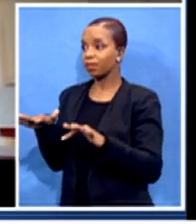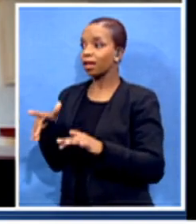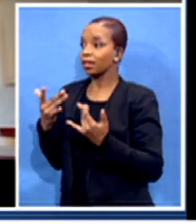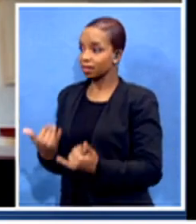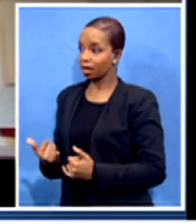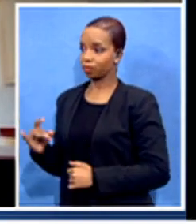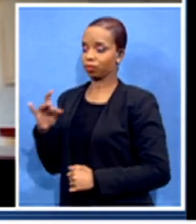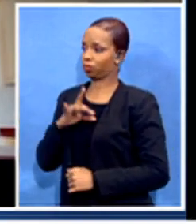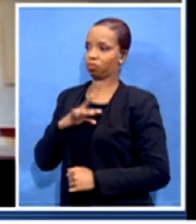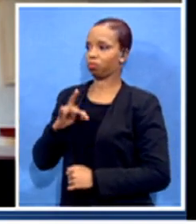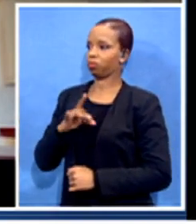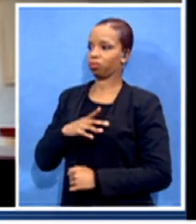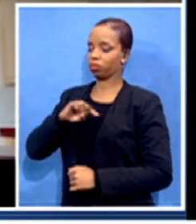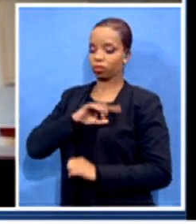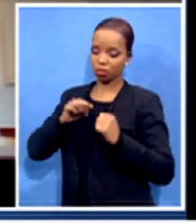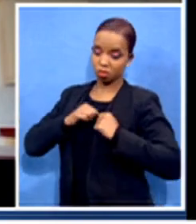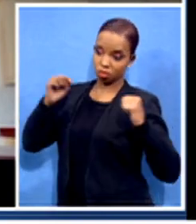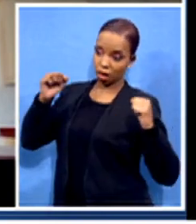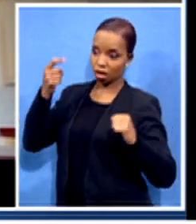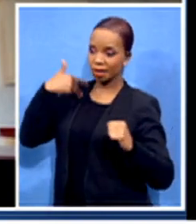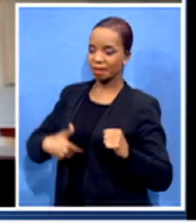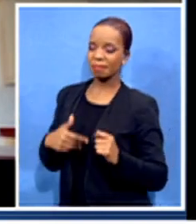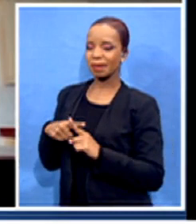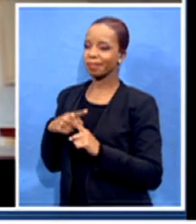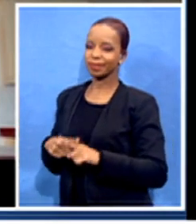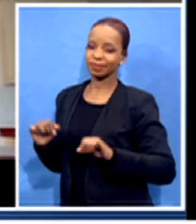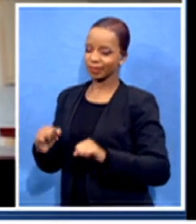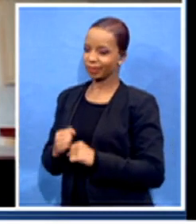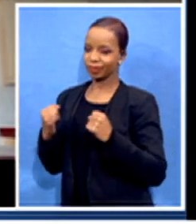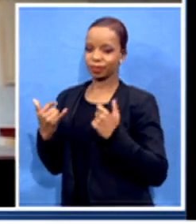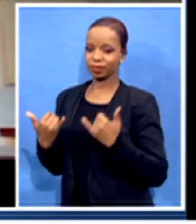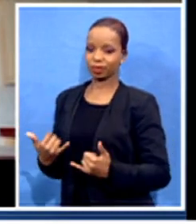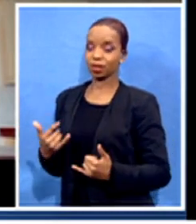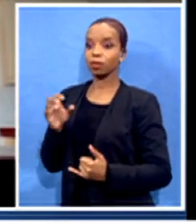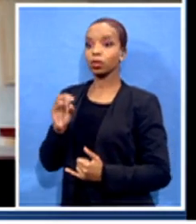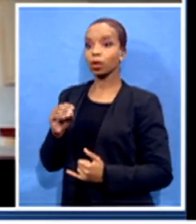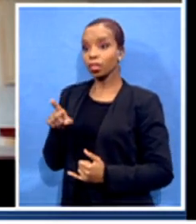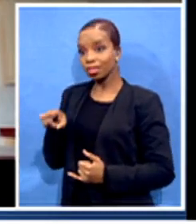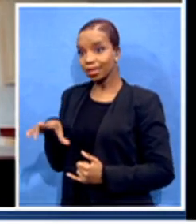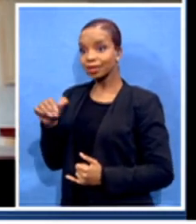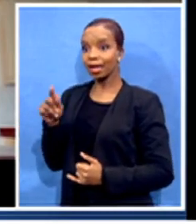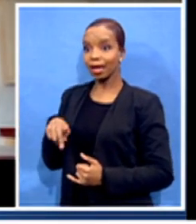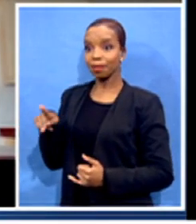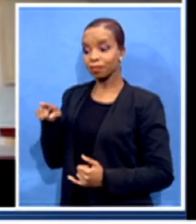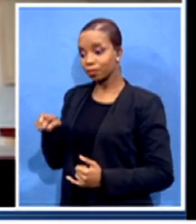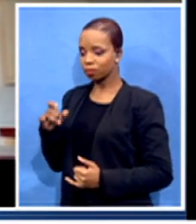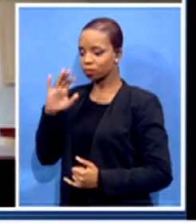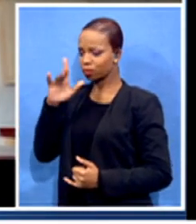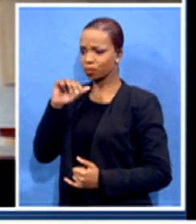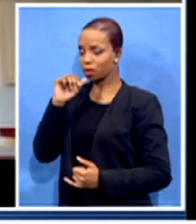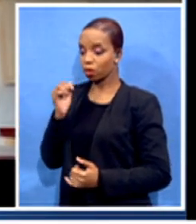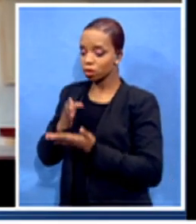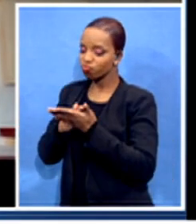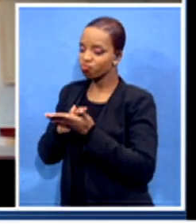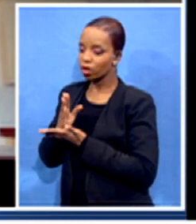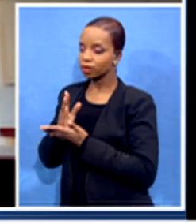of coming out in the open with declaring their status around coronavirus. So will this app not violate their